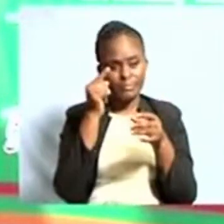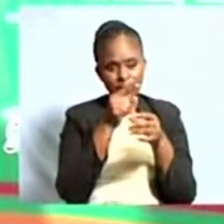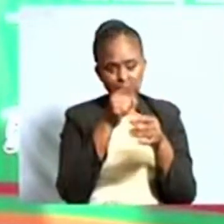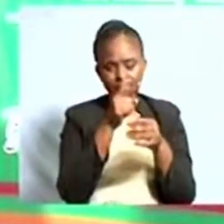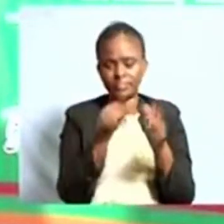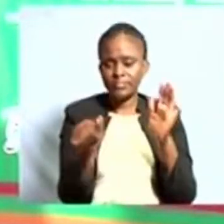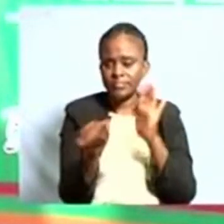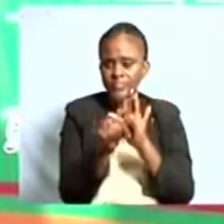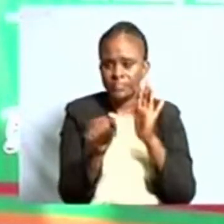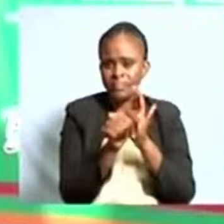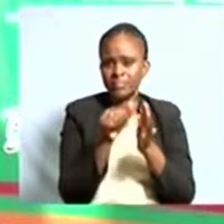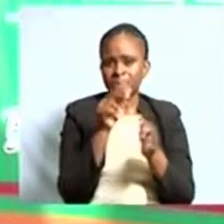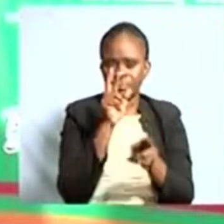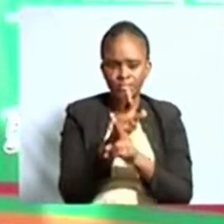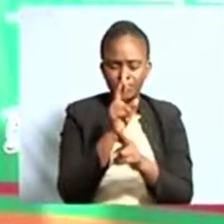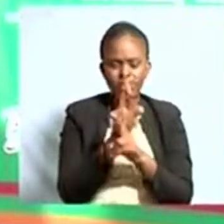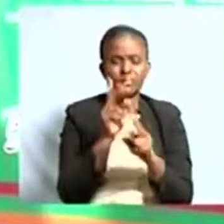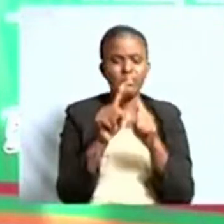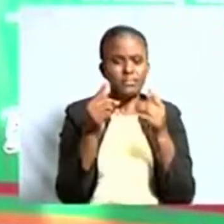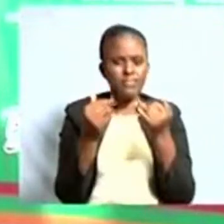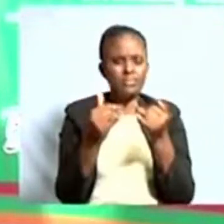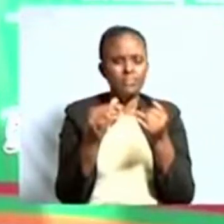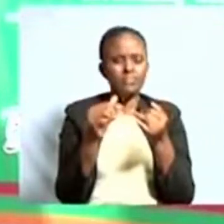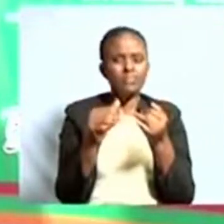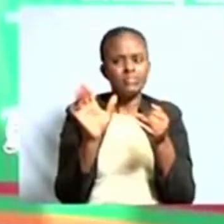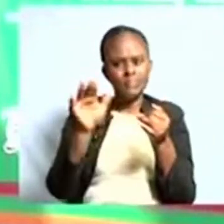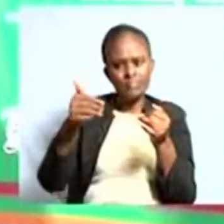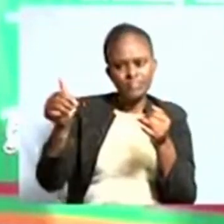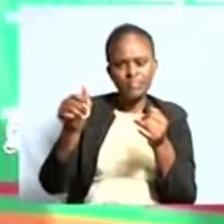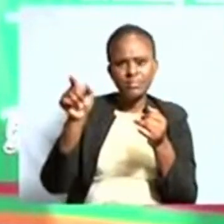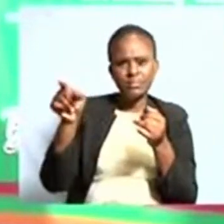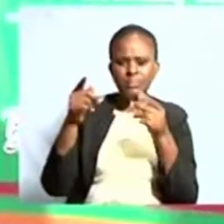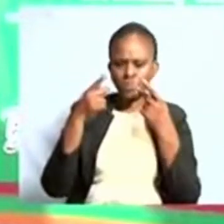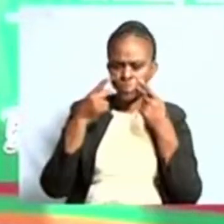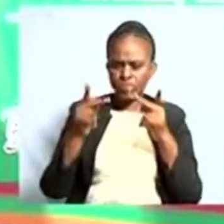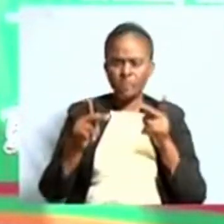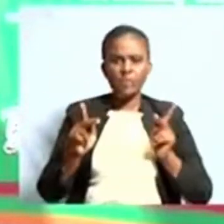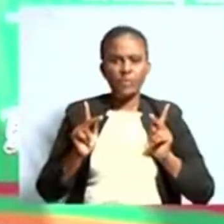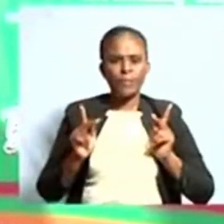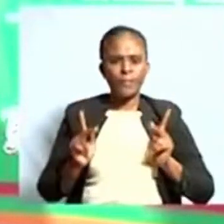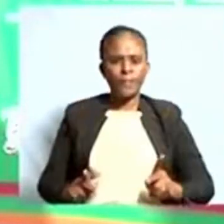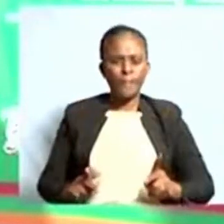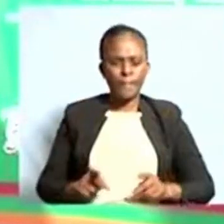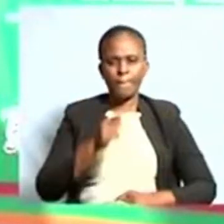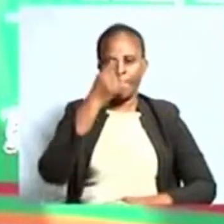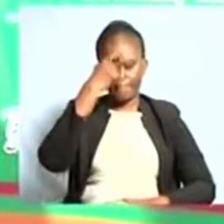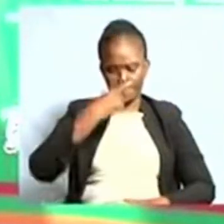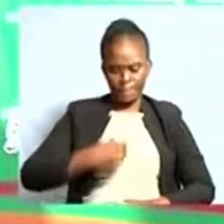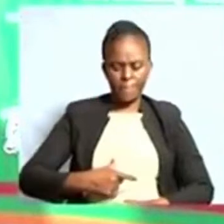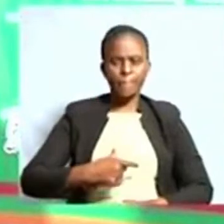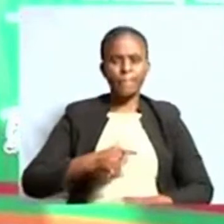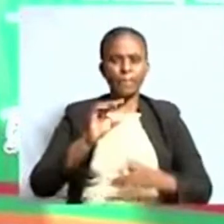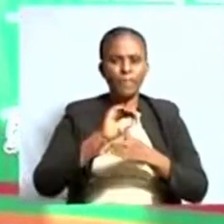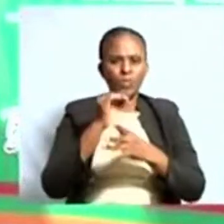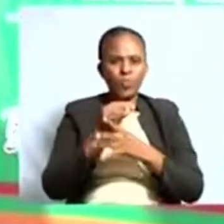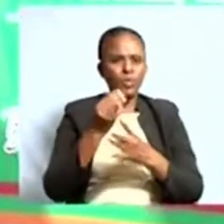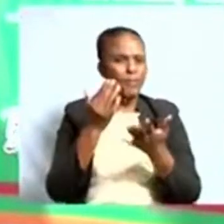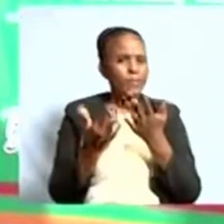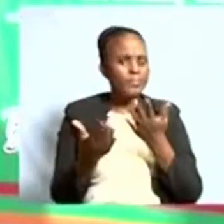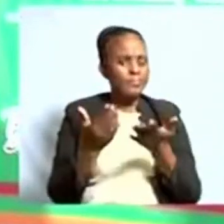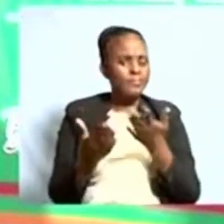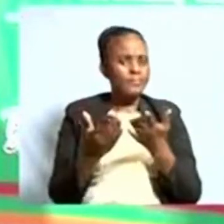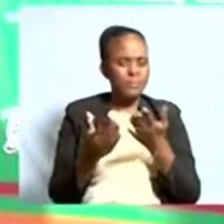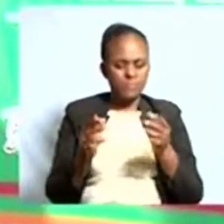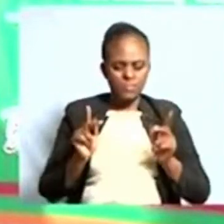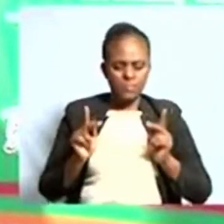rights, but definitely you as a public individual or just